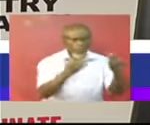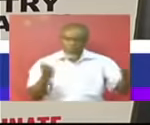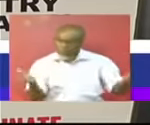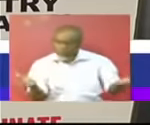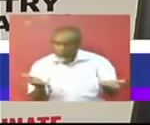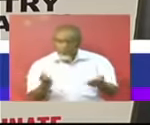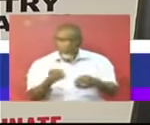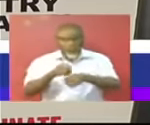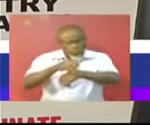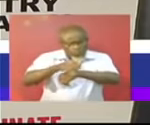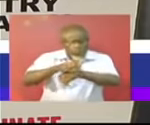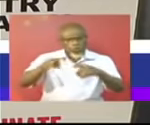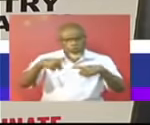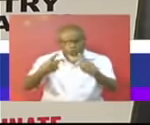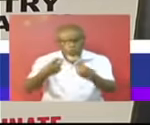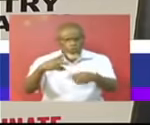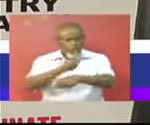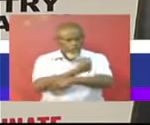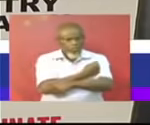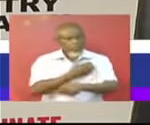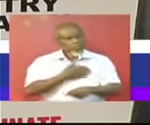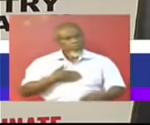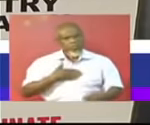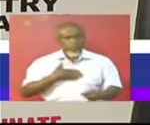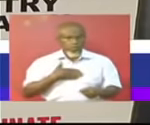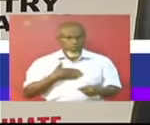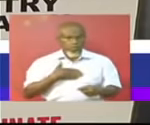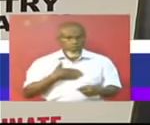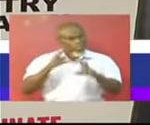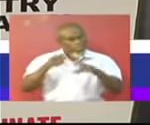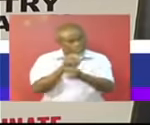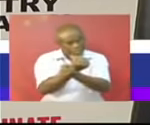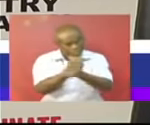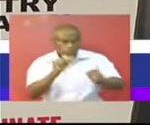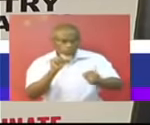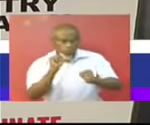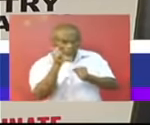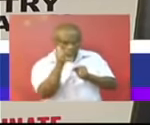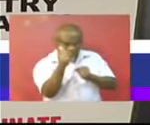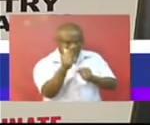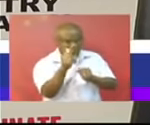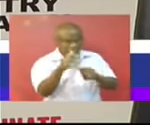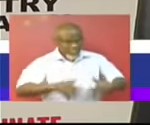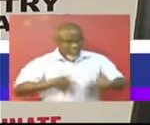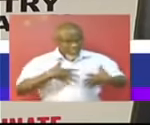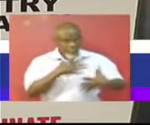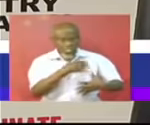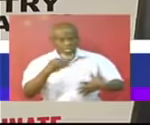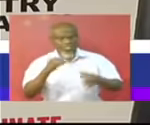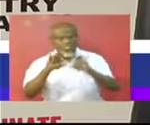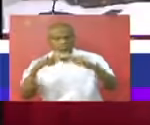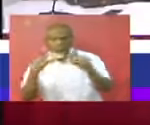life or the life of a loved one. Remember that we're all in this together. I thank you for your